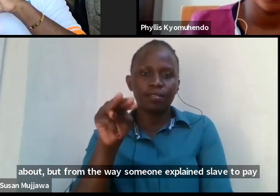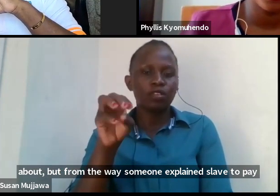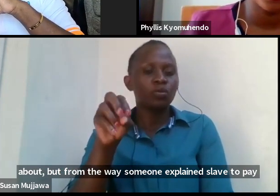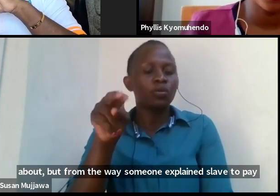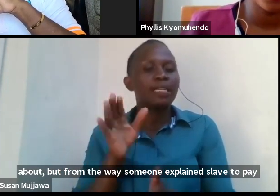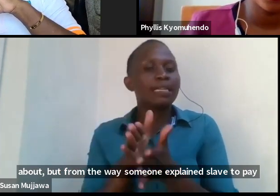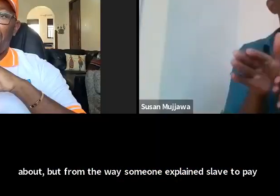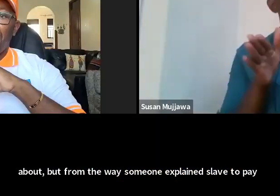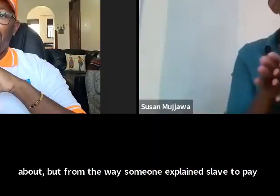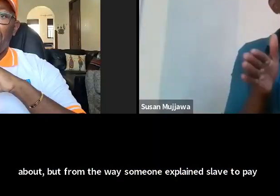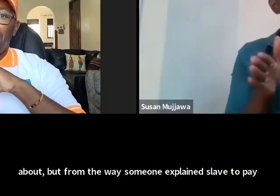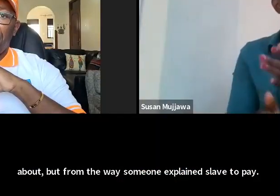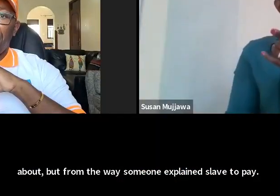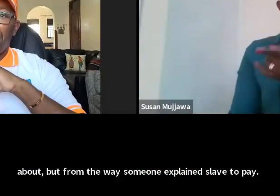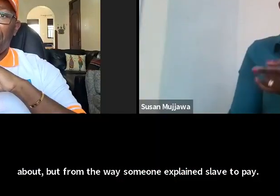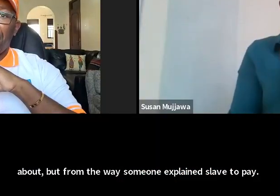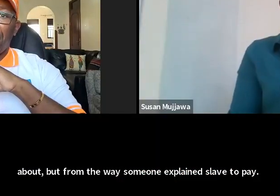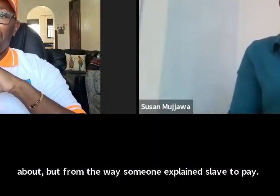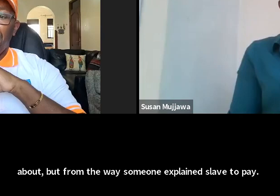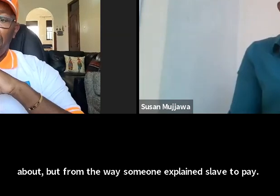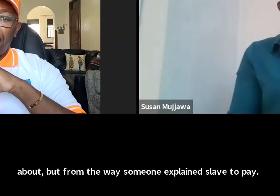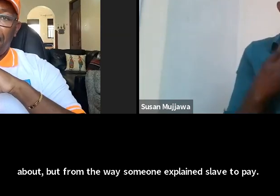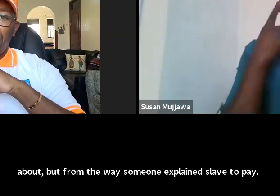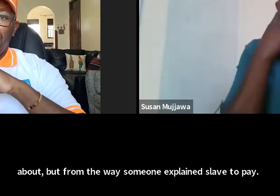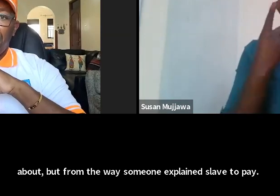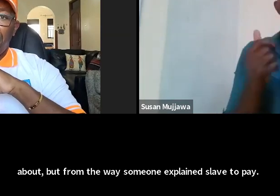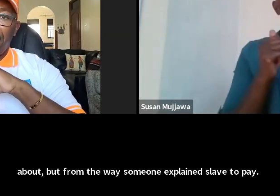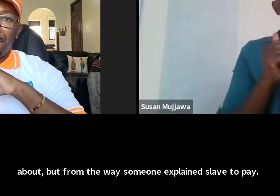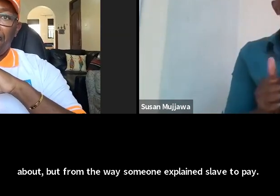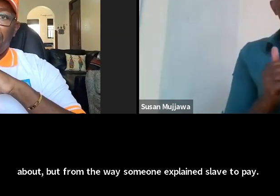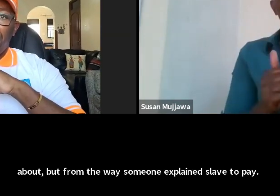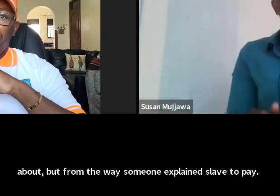they are looking at leveraging